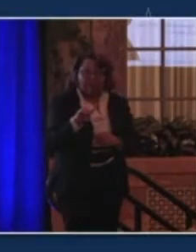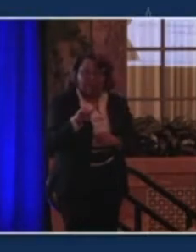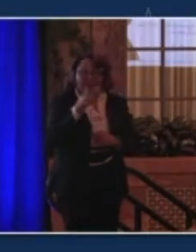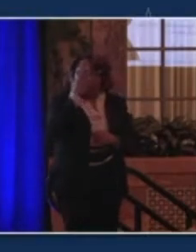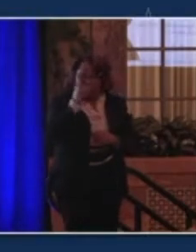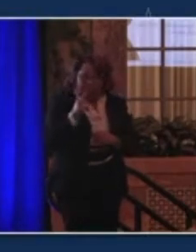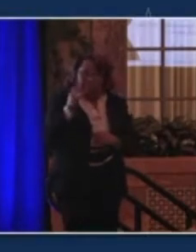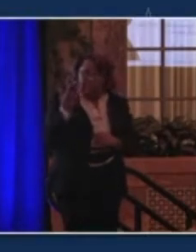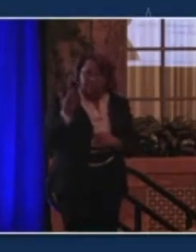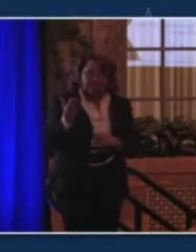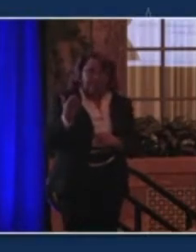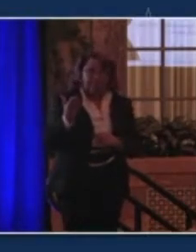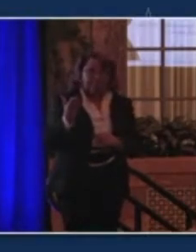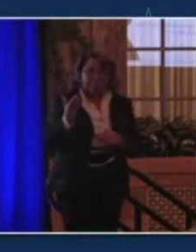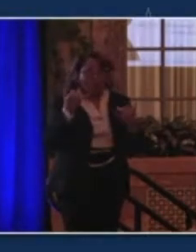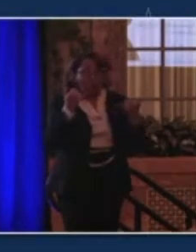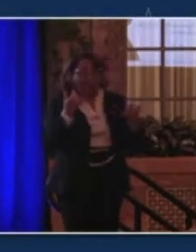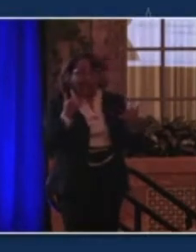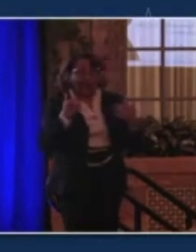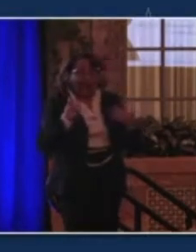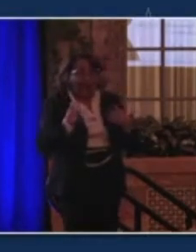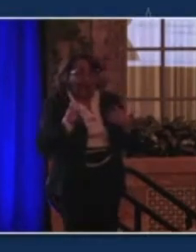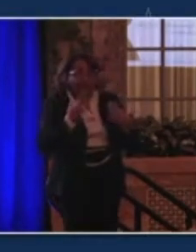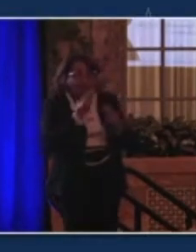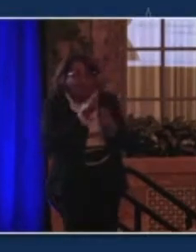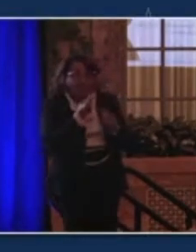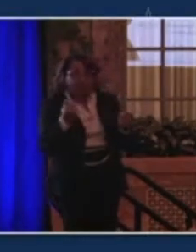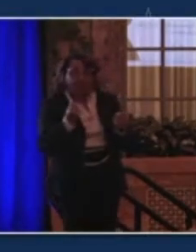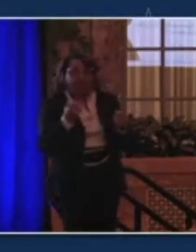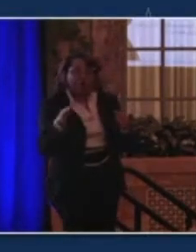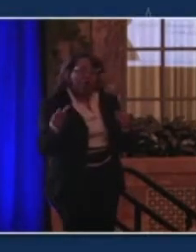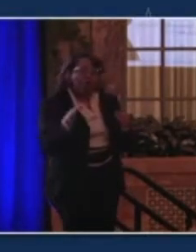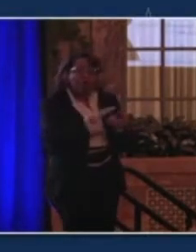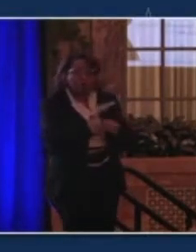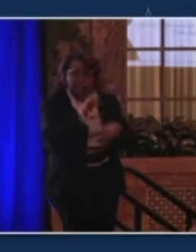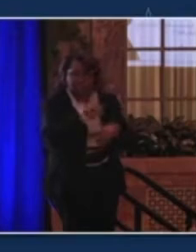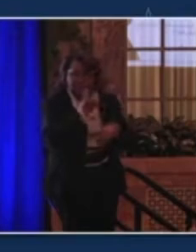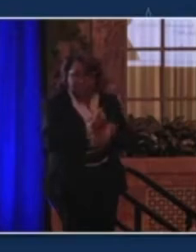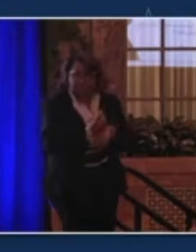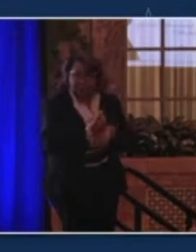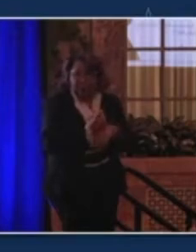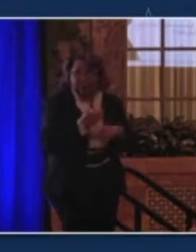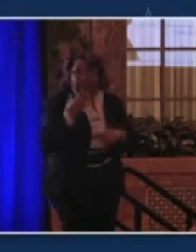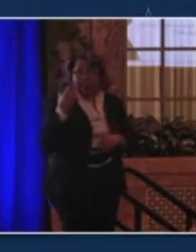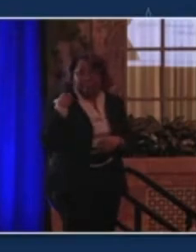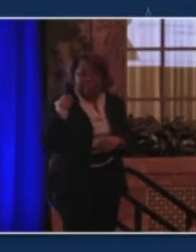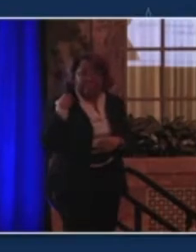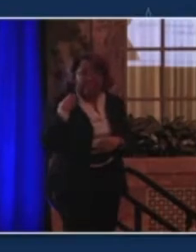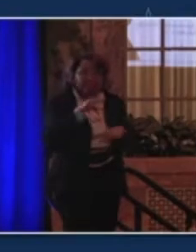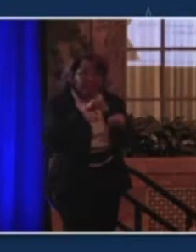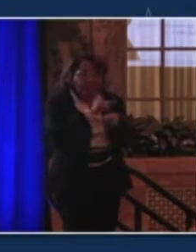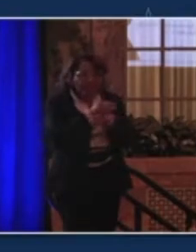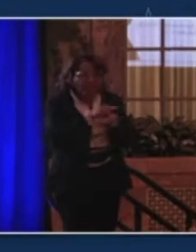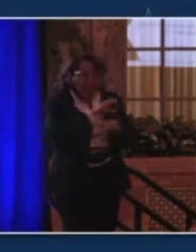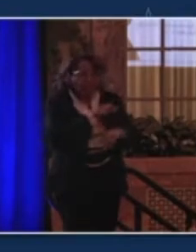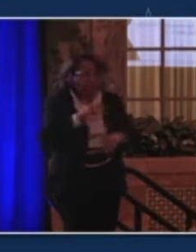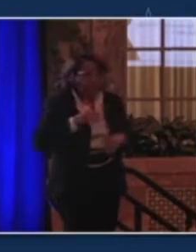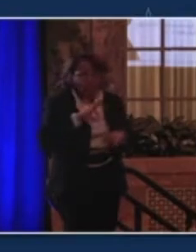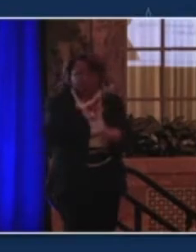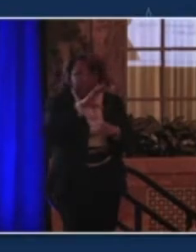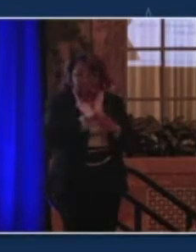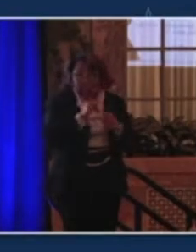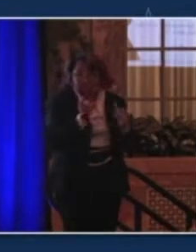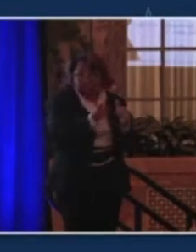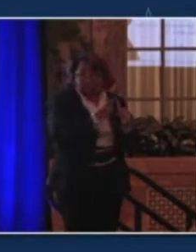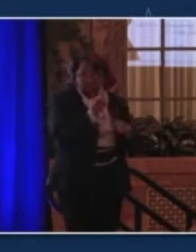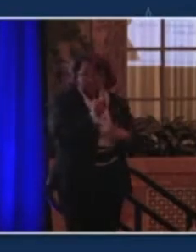Because of him, we now have several fully established mayor's advisory commissions, including the original